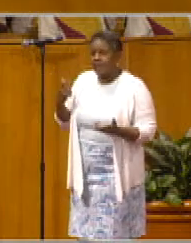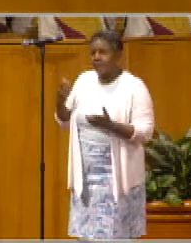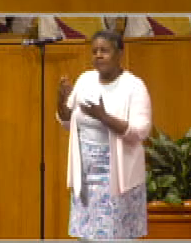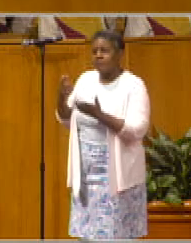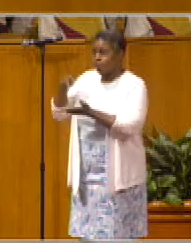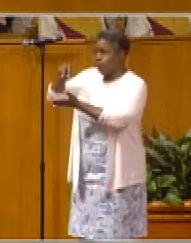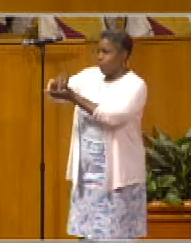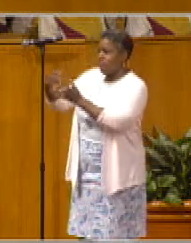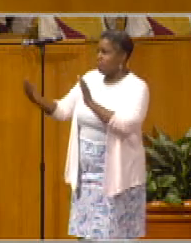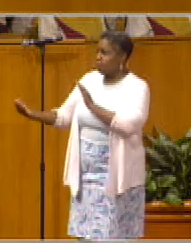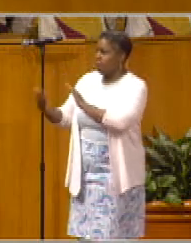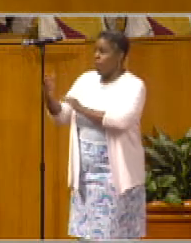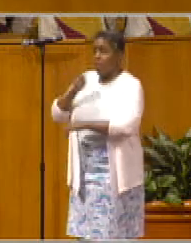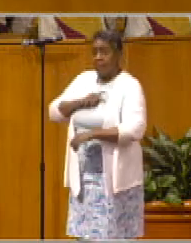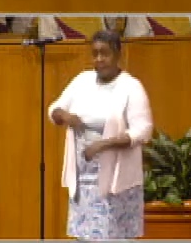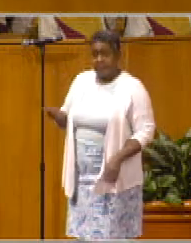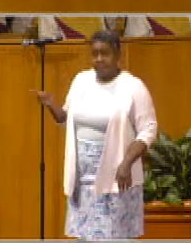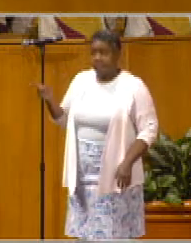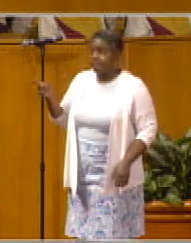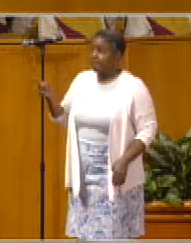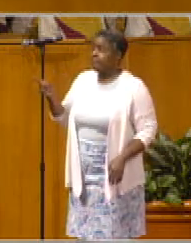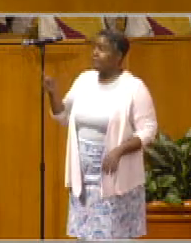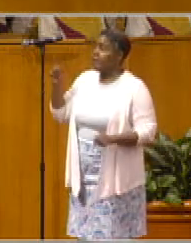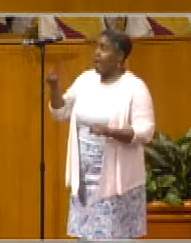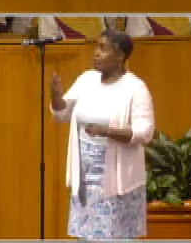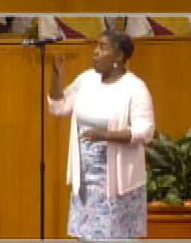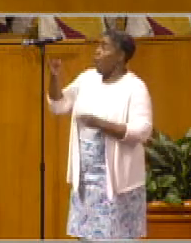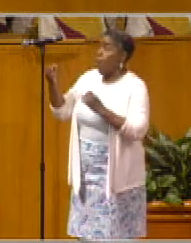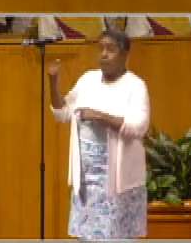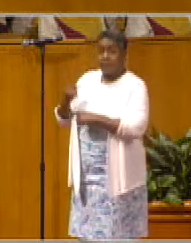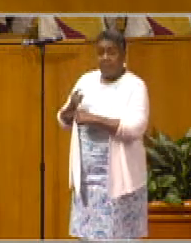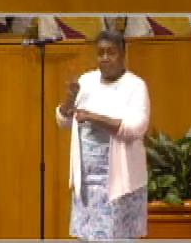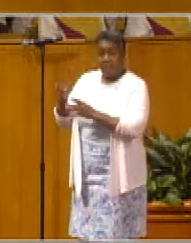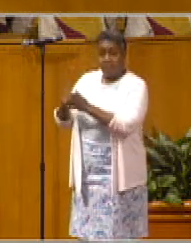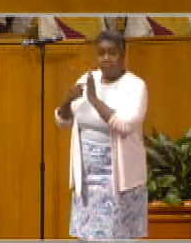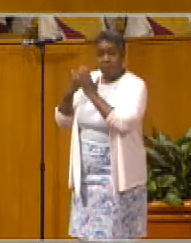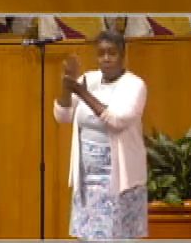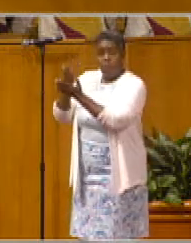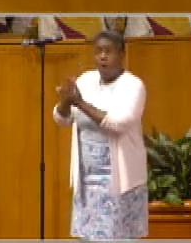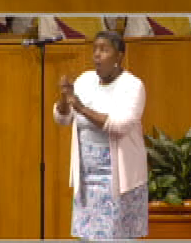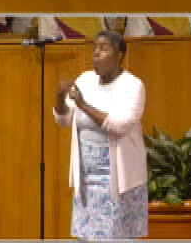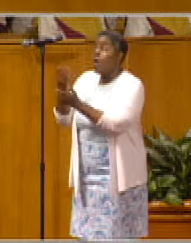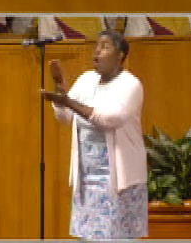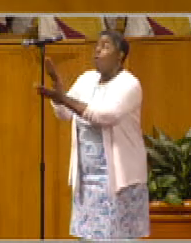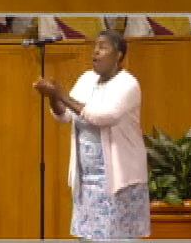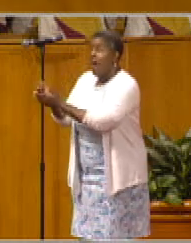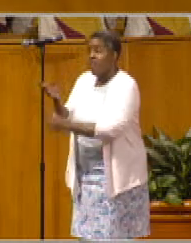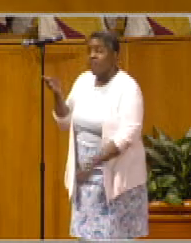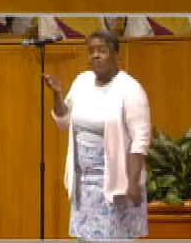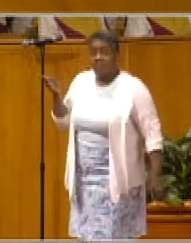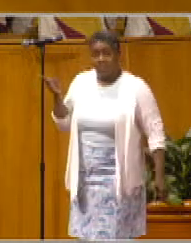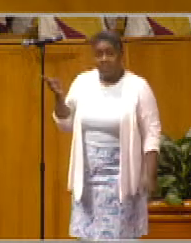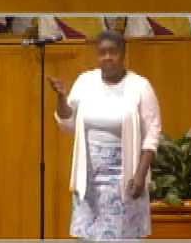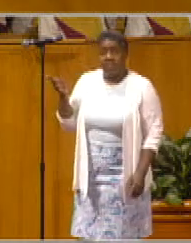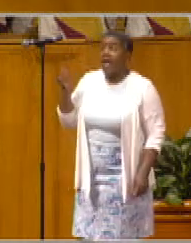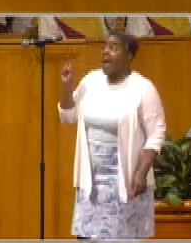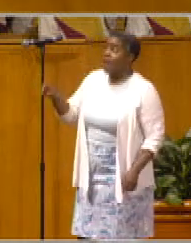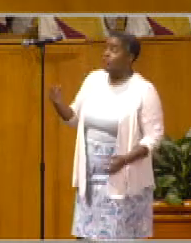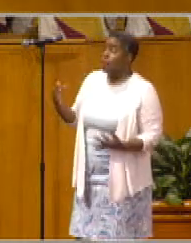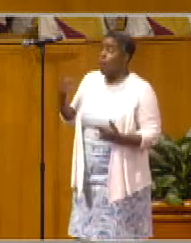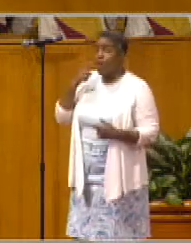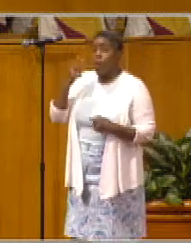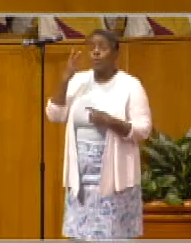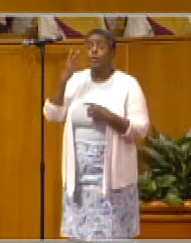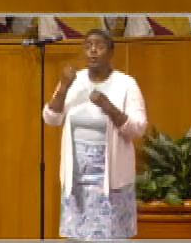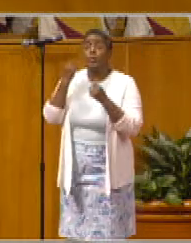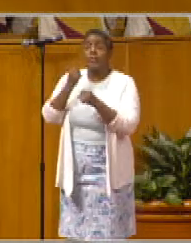in the face of the emperor. He's got a court date. But when he gets to Rome, he's got to wait